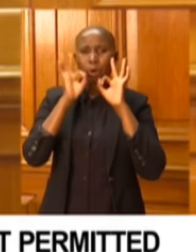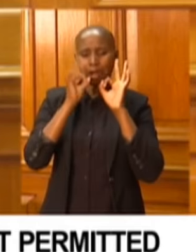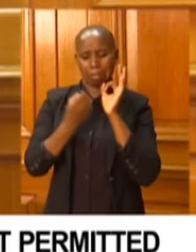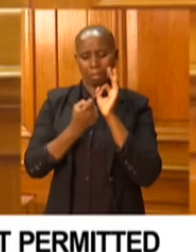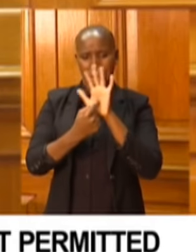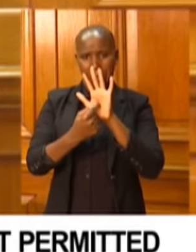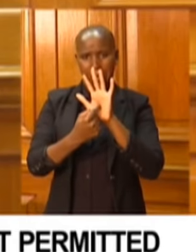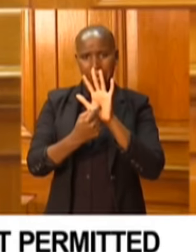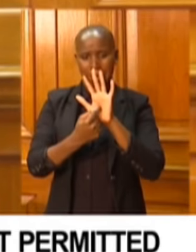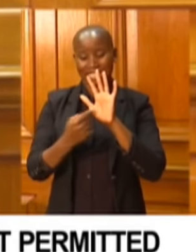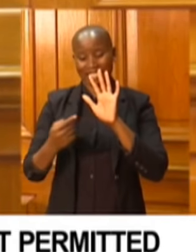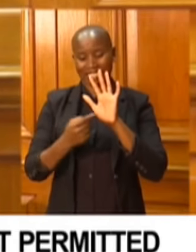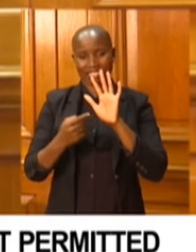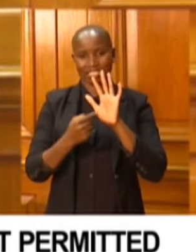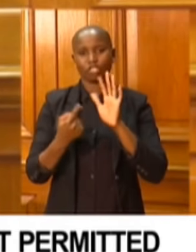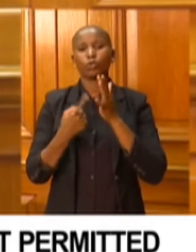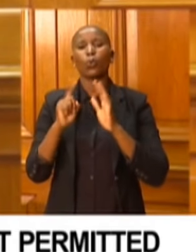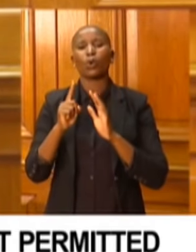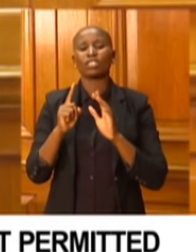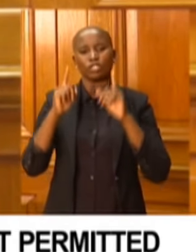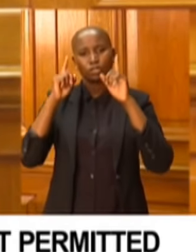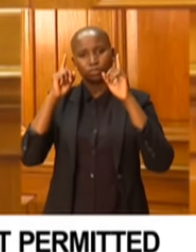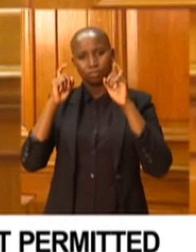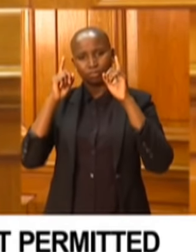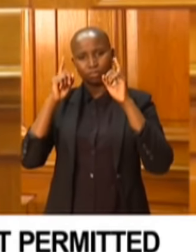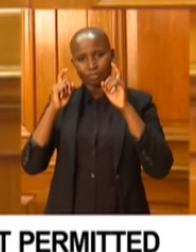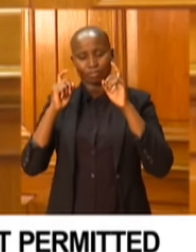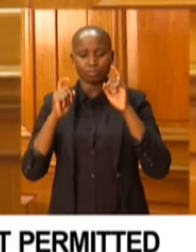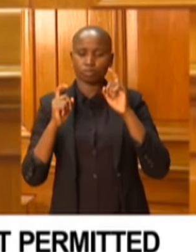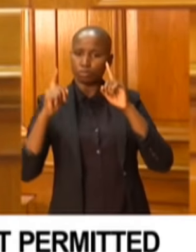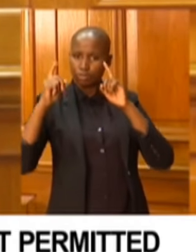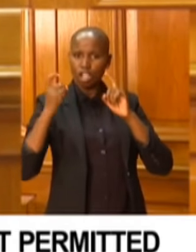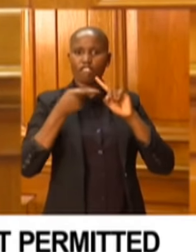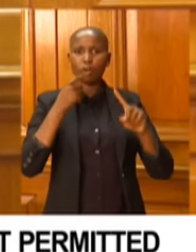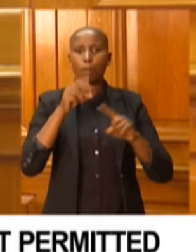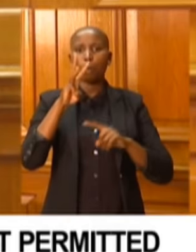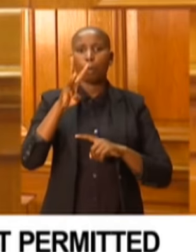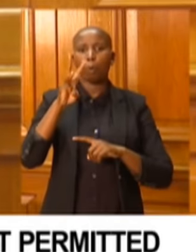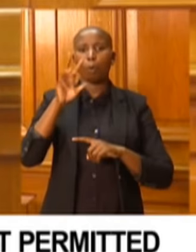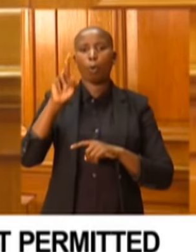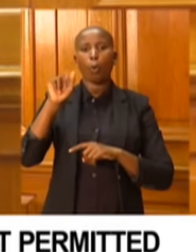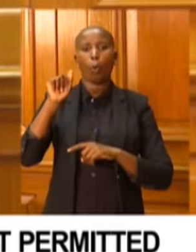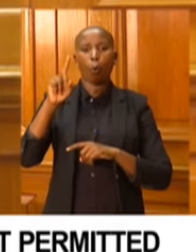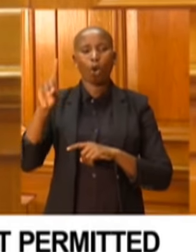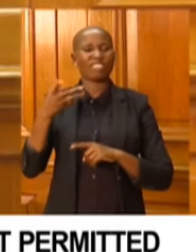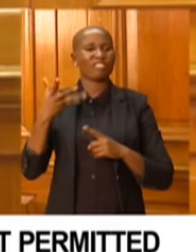a photograph of their trauma ward on New Year's Eve.